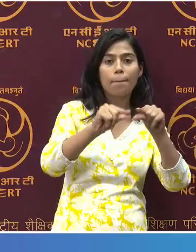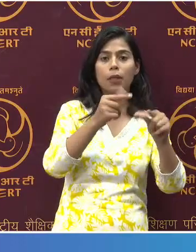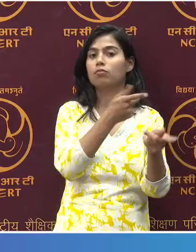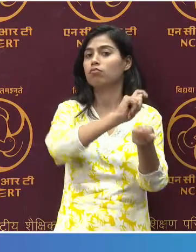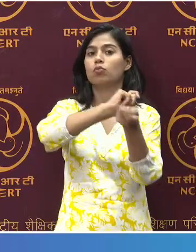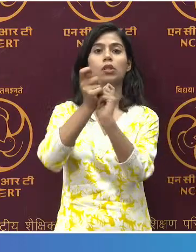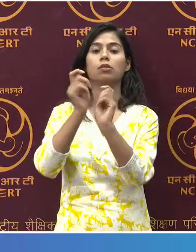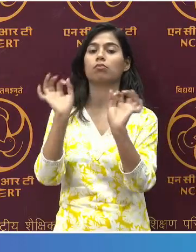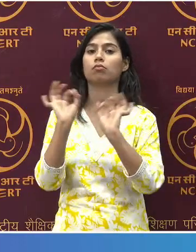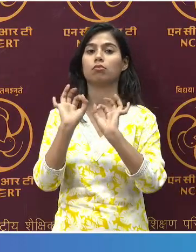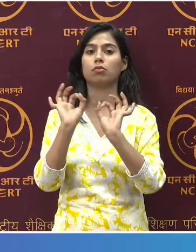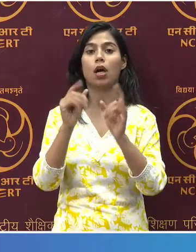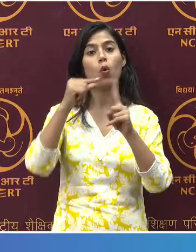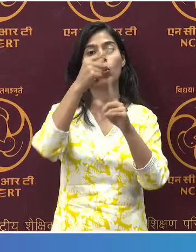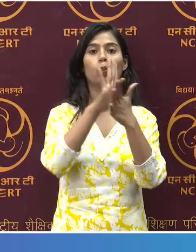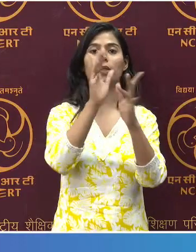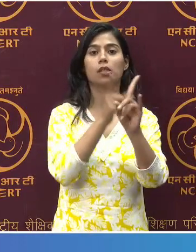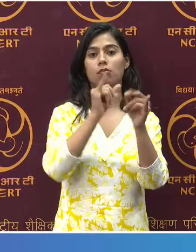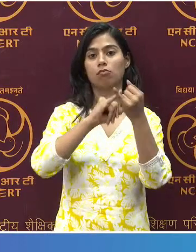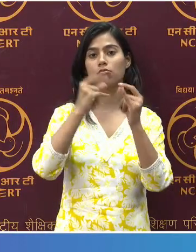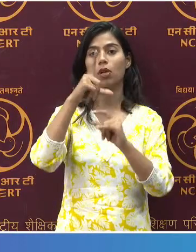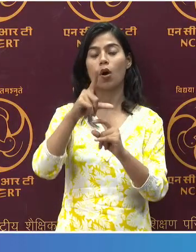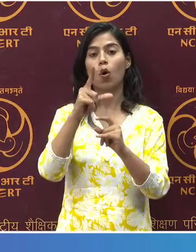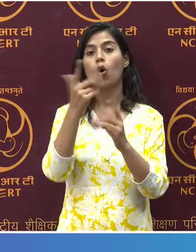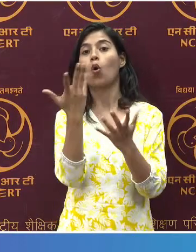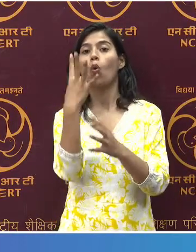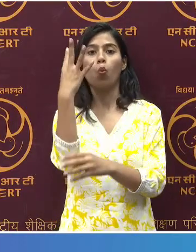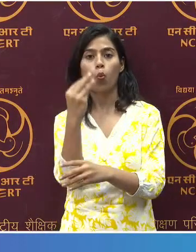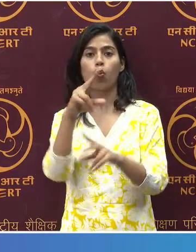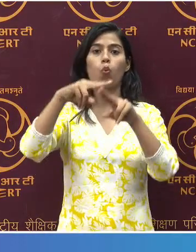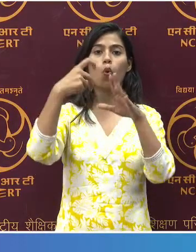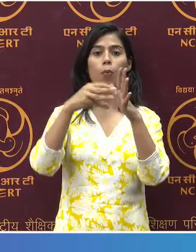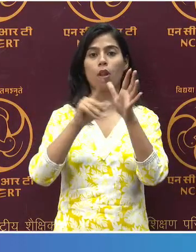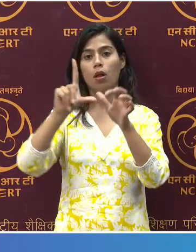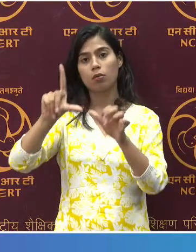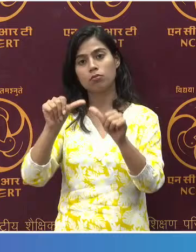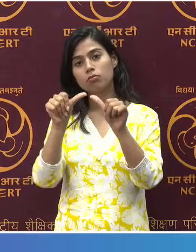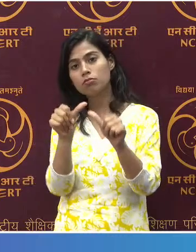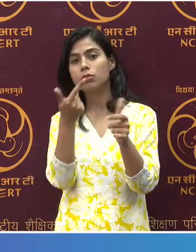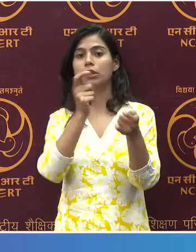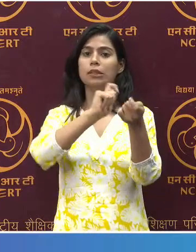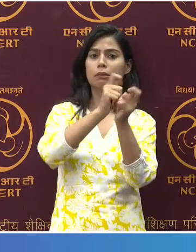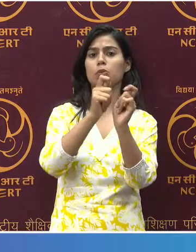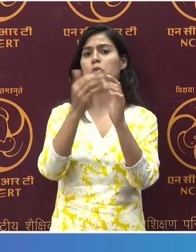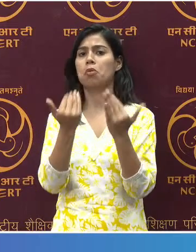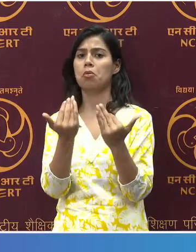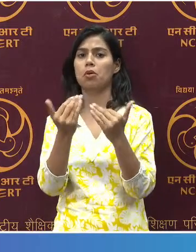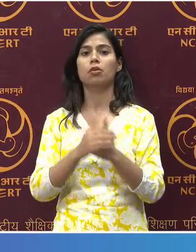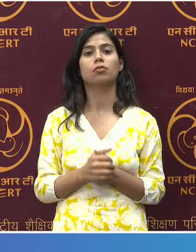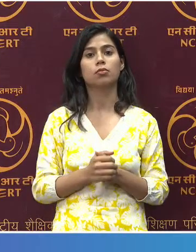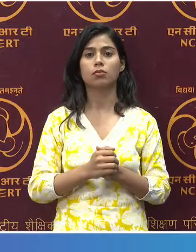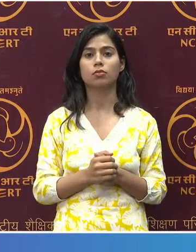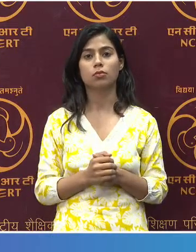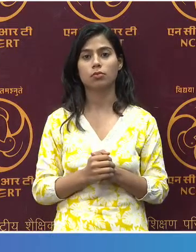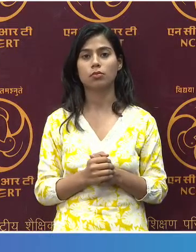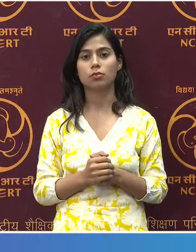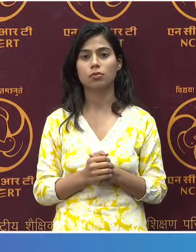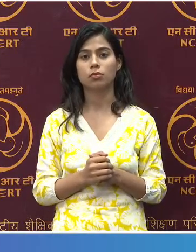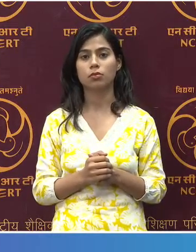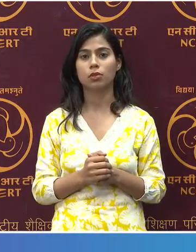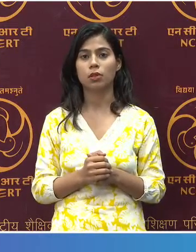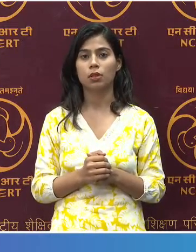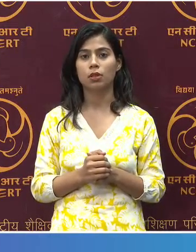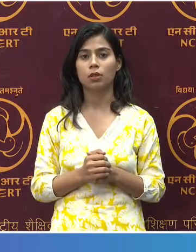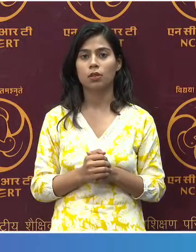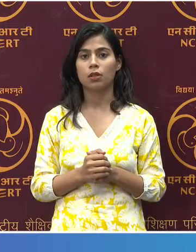will remain physical properties. Alright. The formula or chemical composition will change, then we enter in the chemical property areas. Okay.